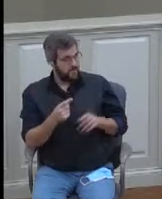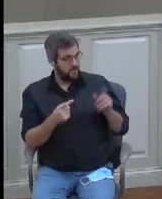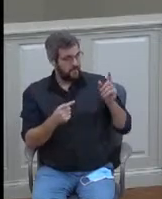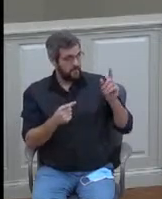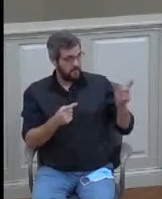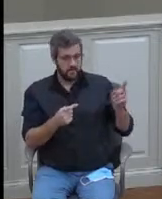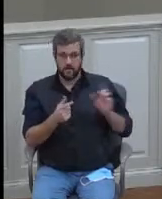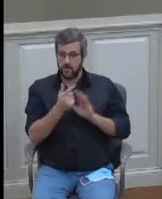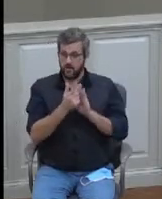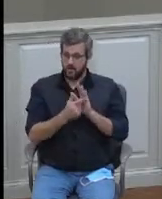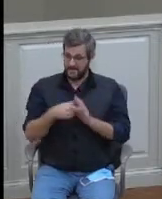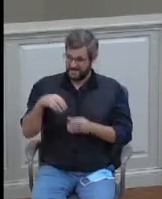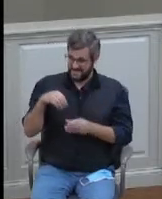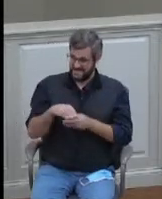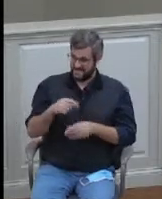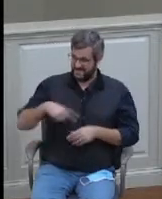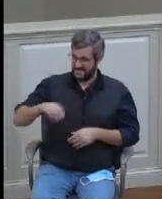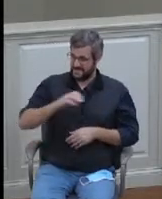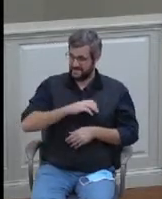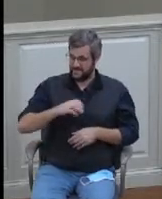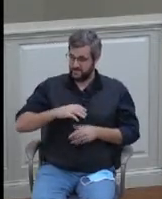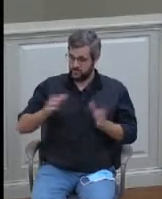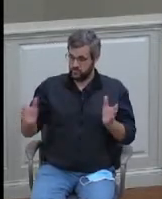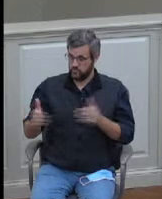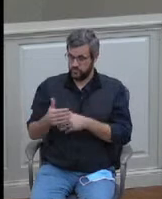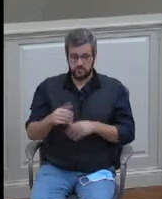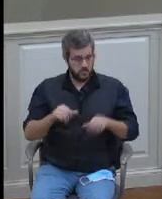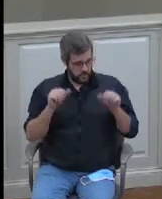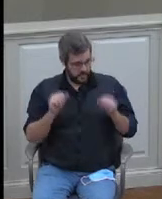chambers? I would like to, we Okay. could have it here.